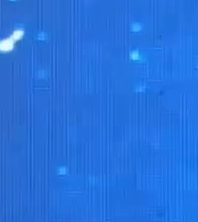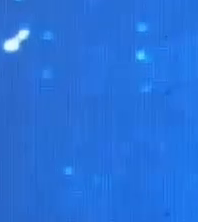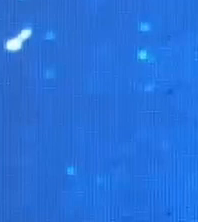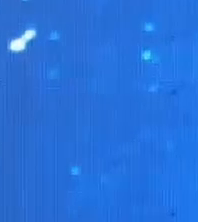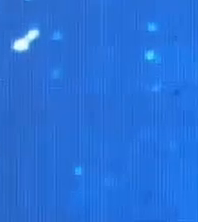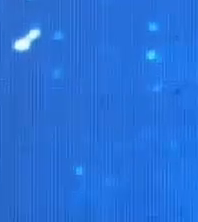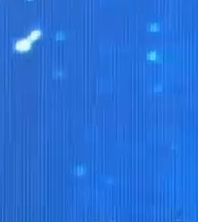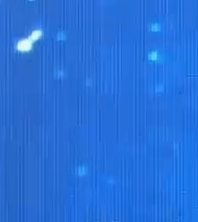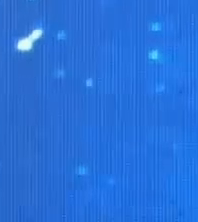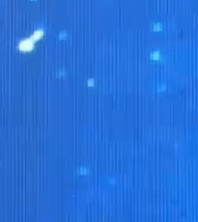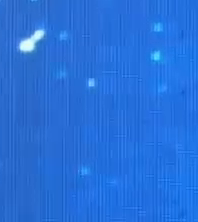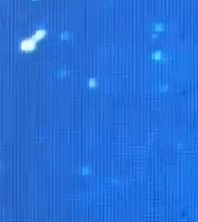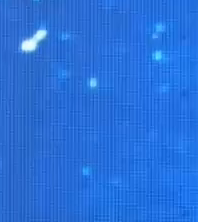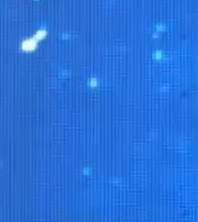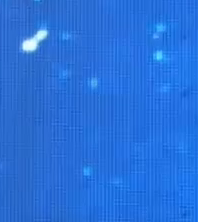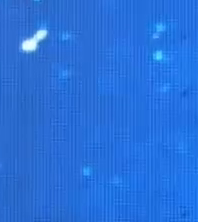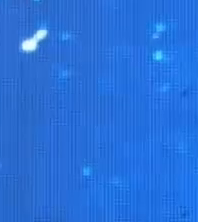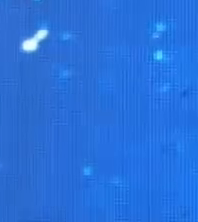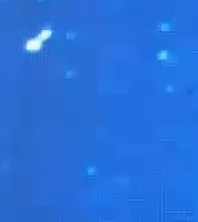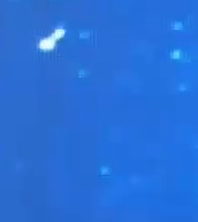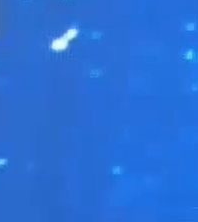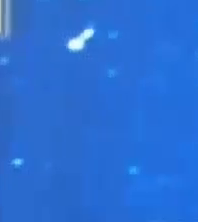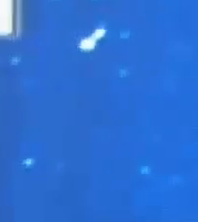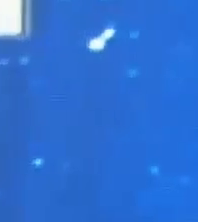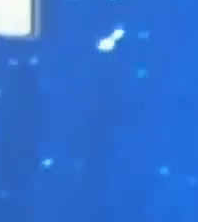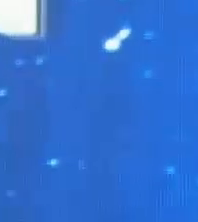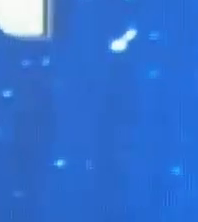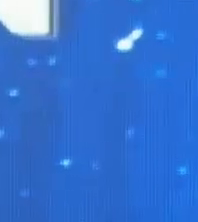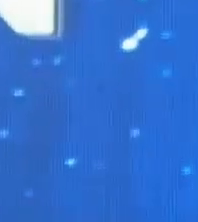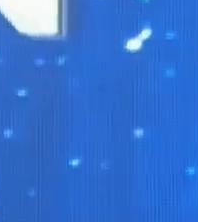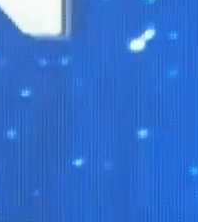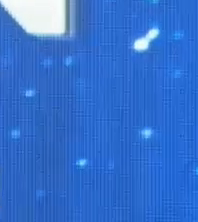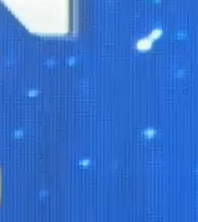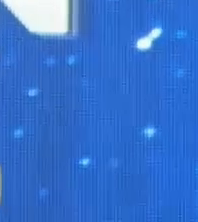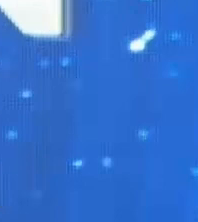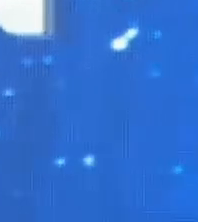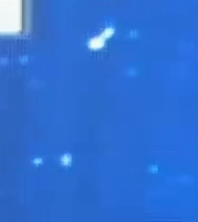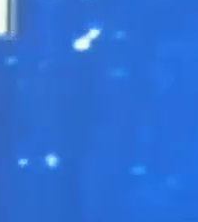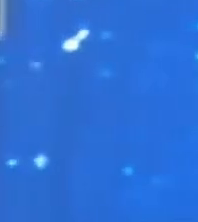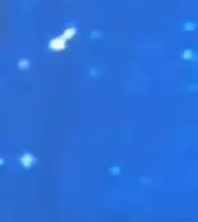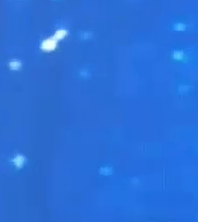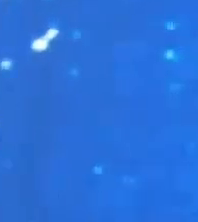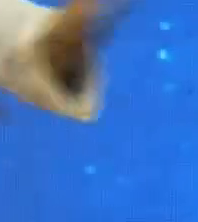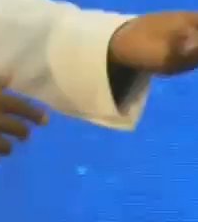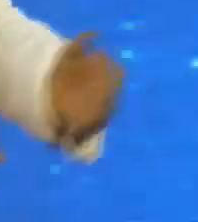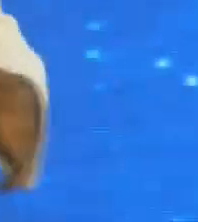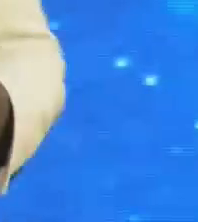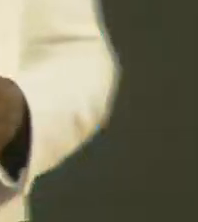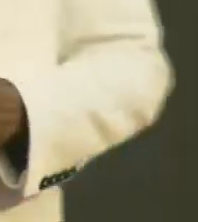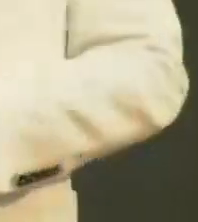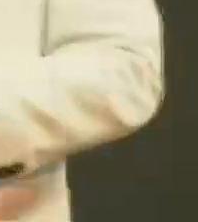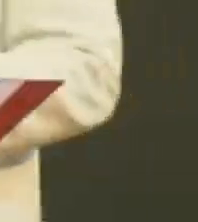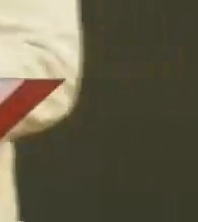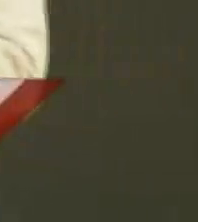that can stand between you and that divine solution. If you will yield, if you will